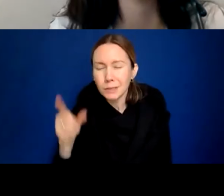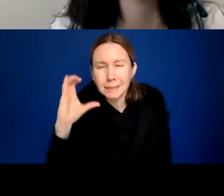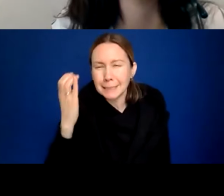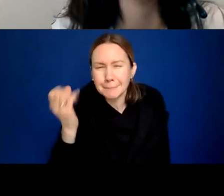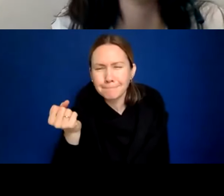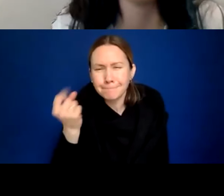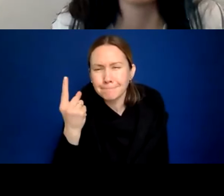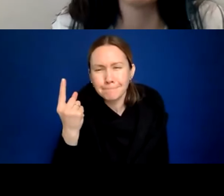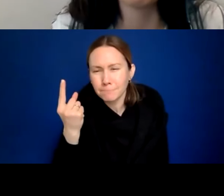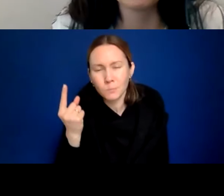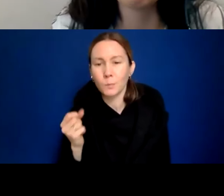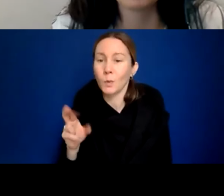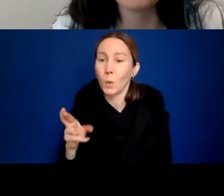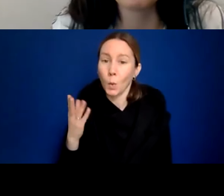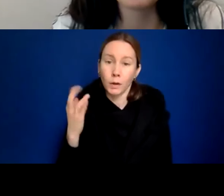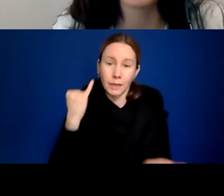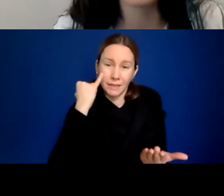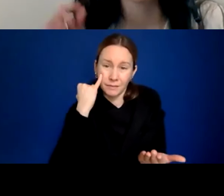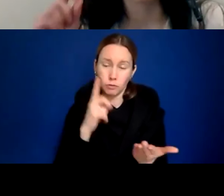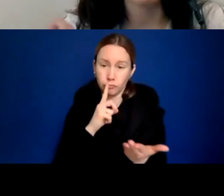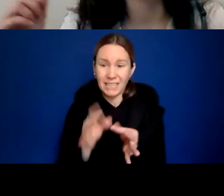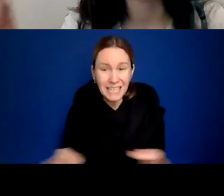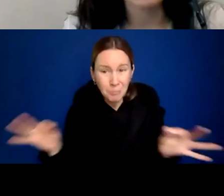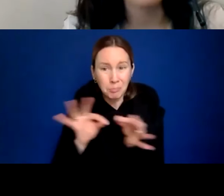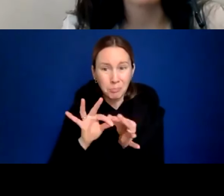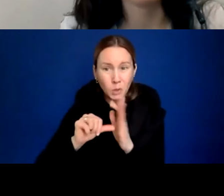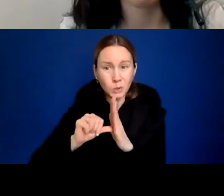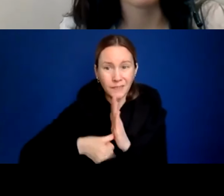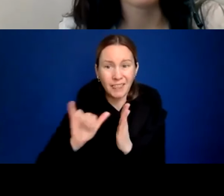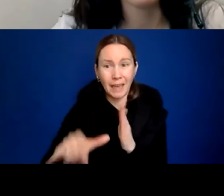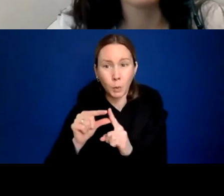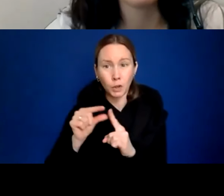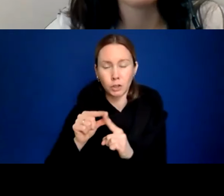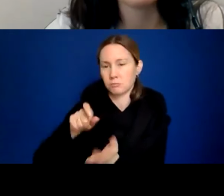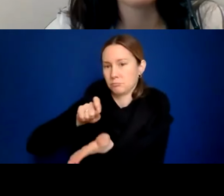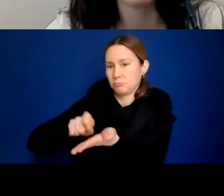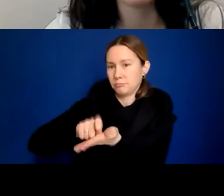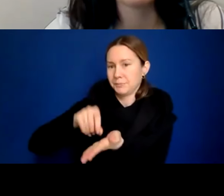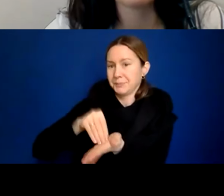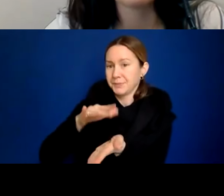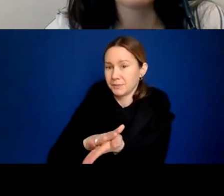maybe it's a really important part of your message, write down that word.